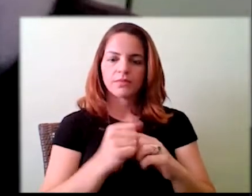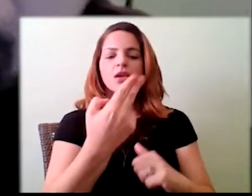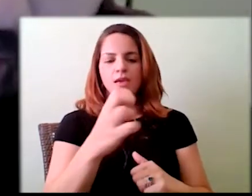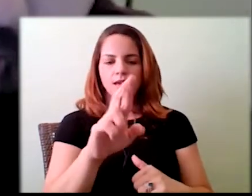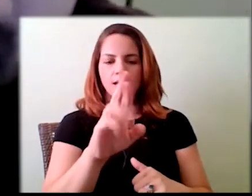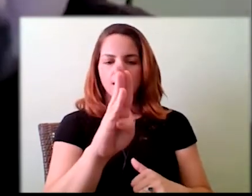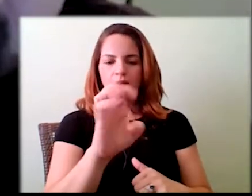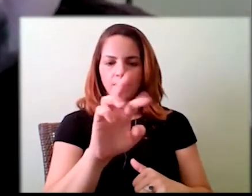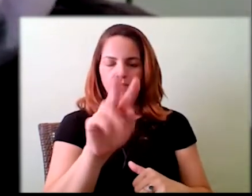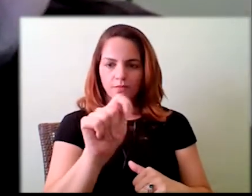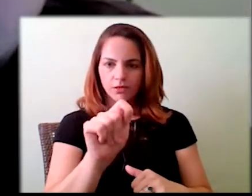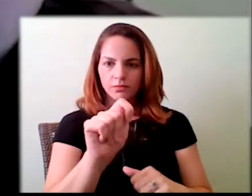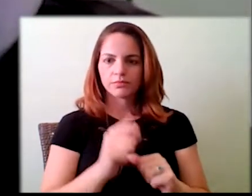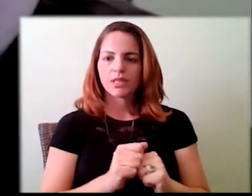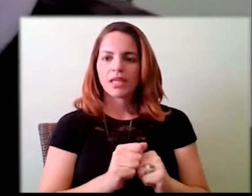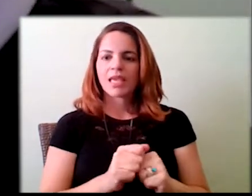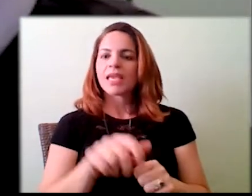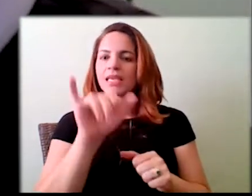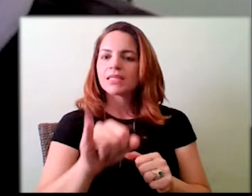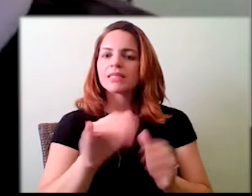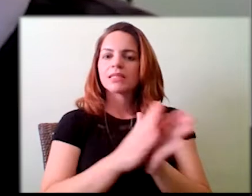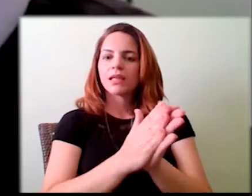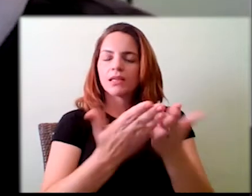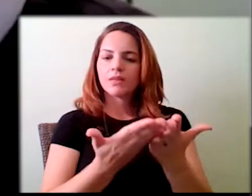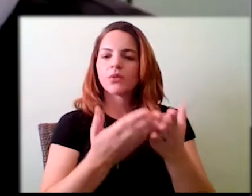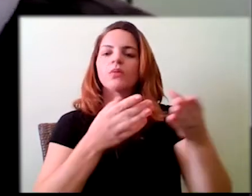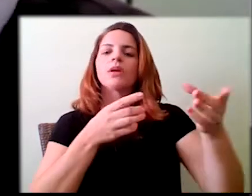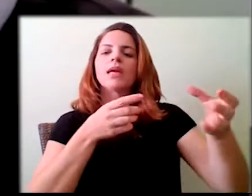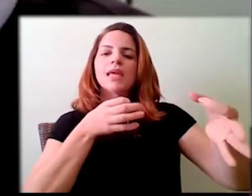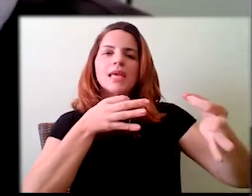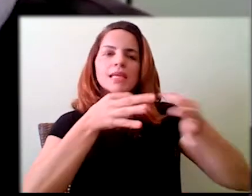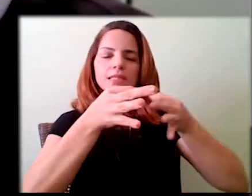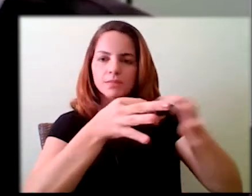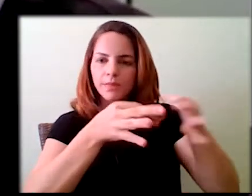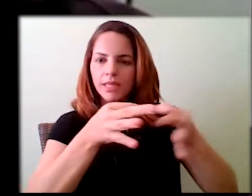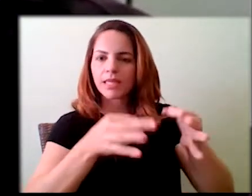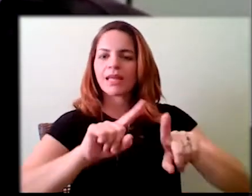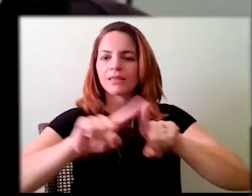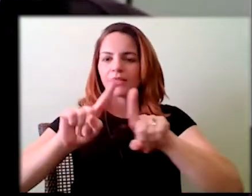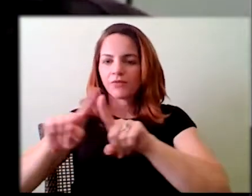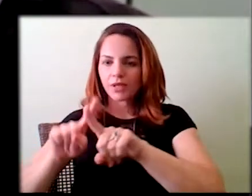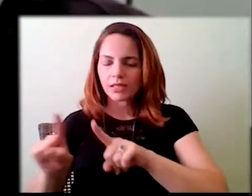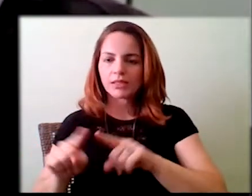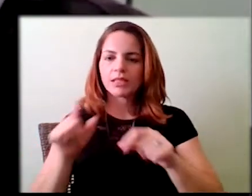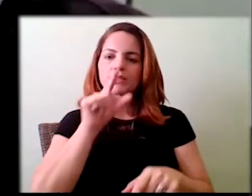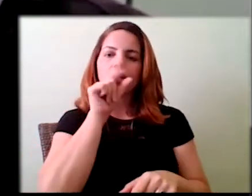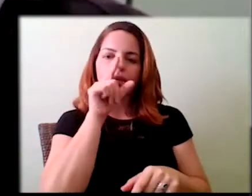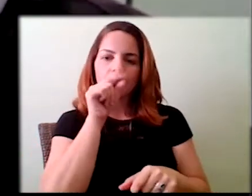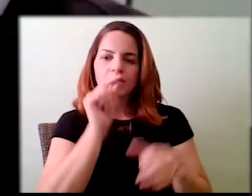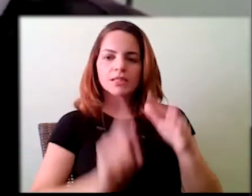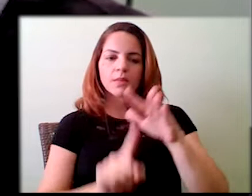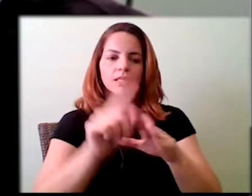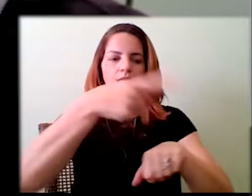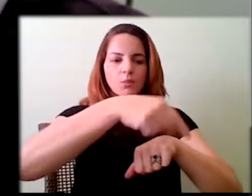the bird species found on Puerto Rico and the Virgin Islands. It presents all 347 species, both naturally